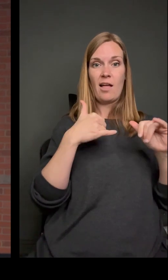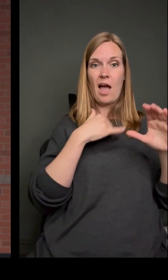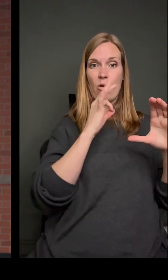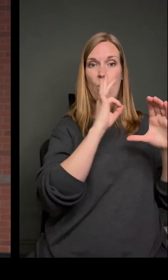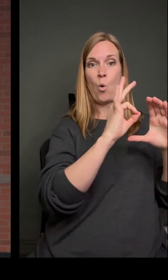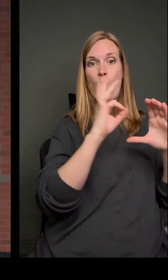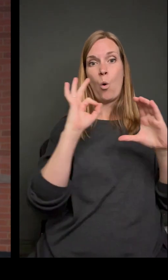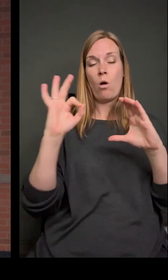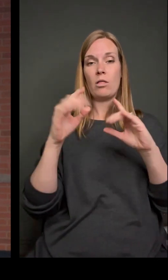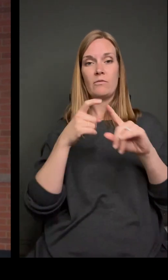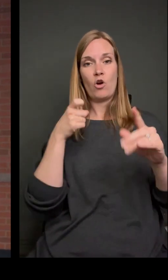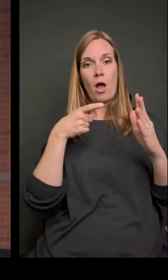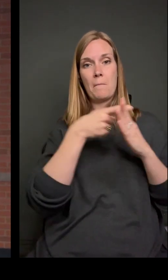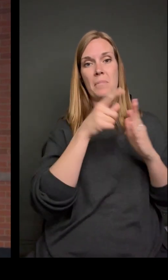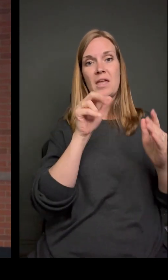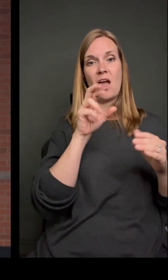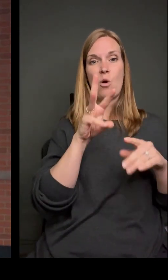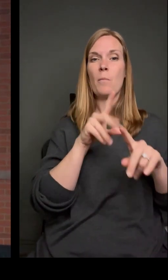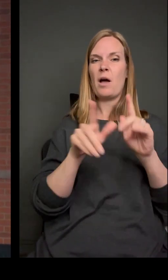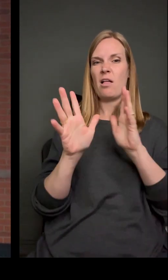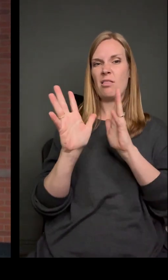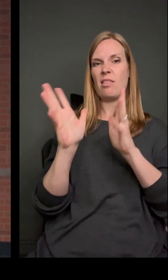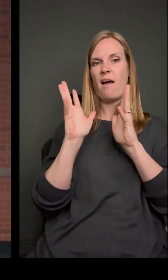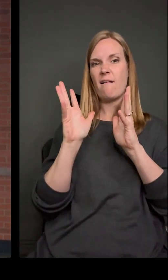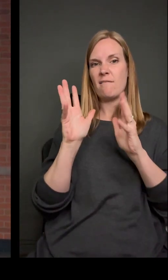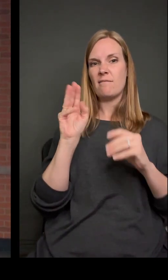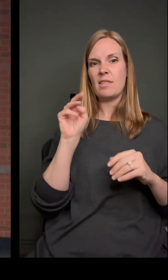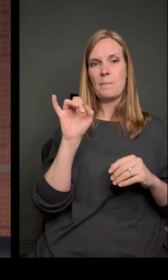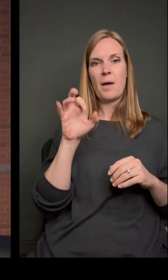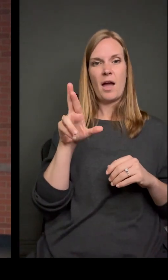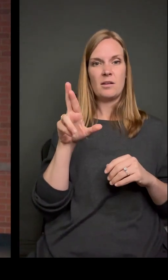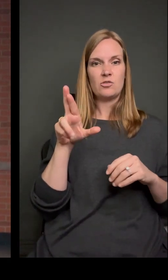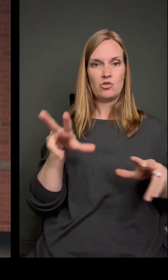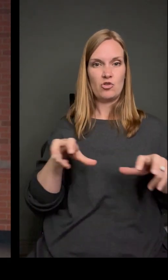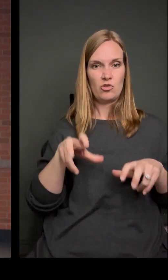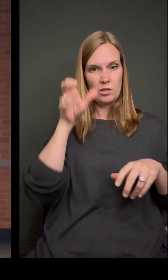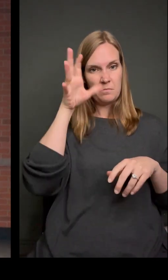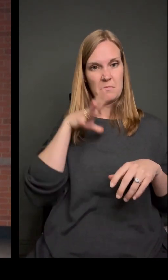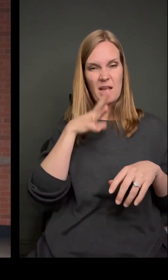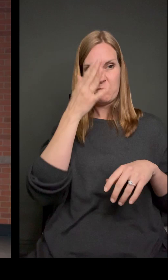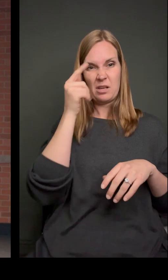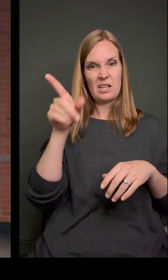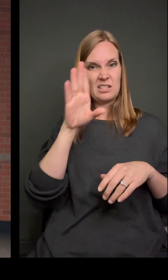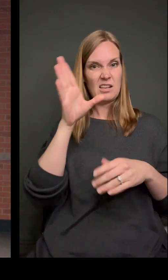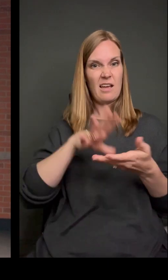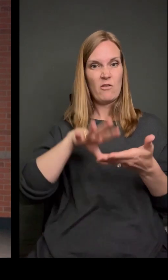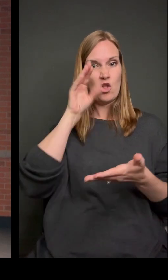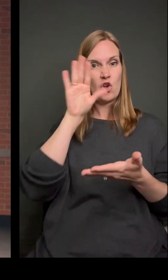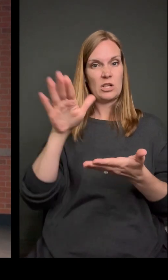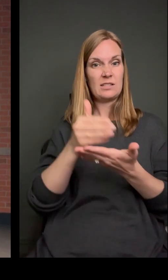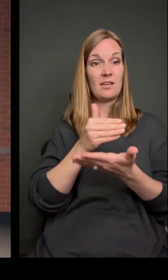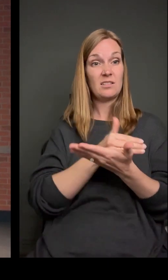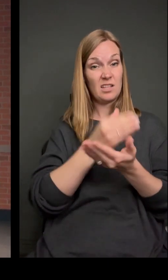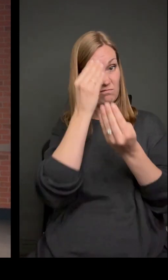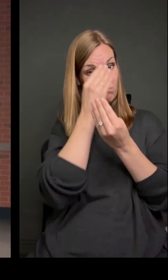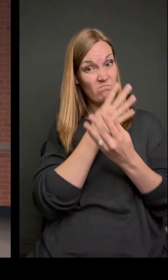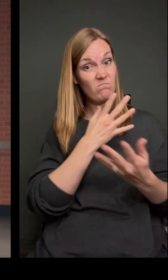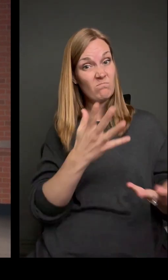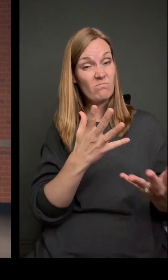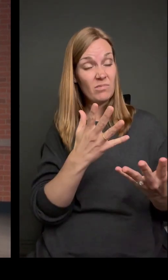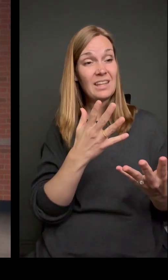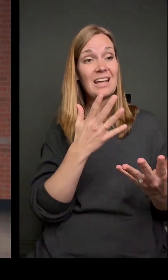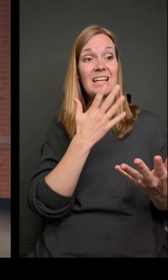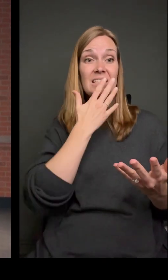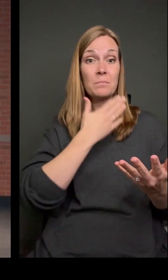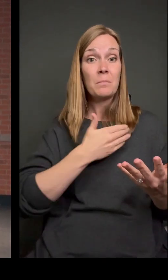but she left the miser as she had found him, because he had not truly learned his lesson. Ladies and gentlemen, boys and girls, please remember, it is